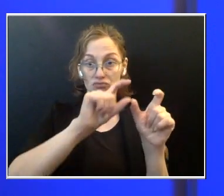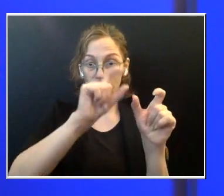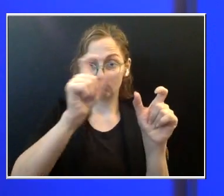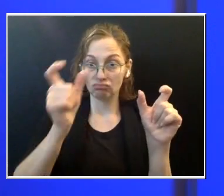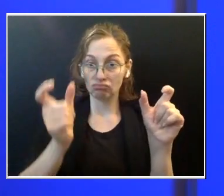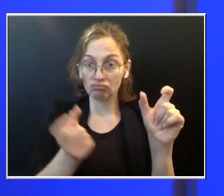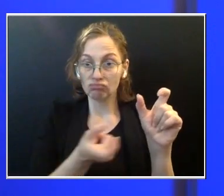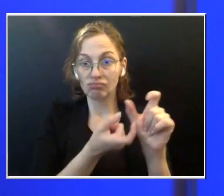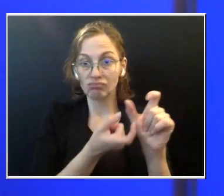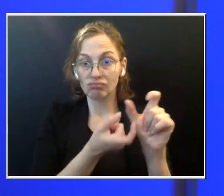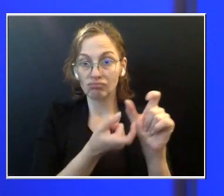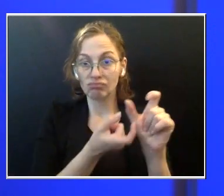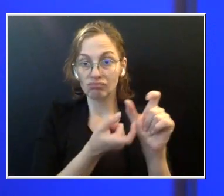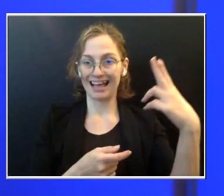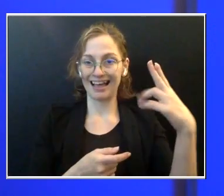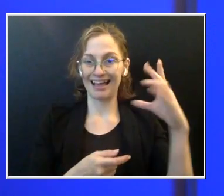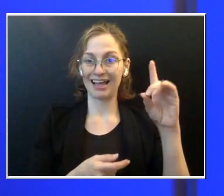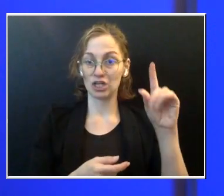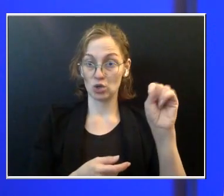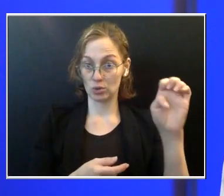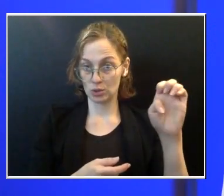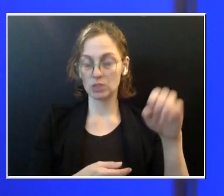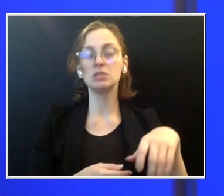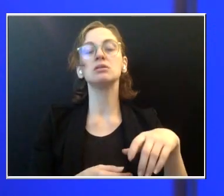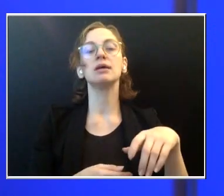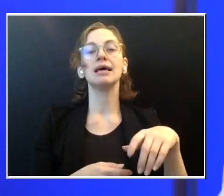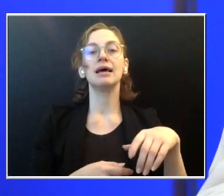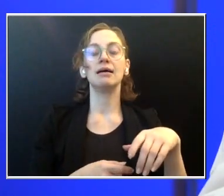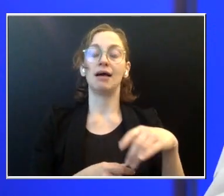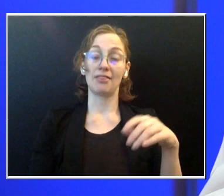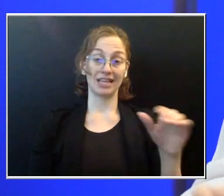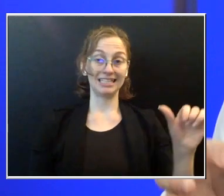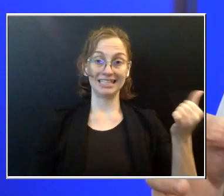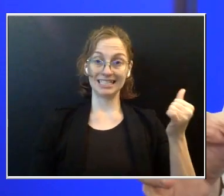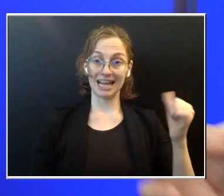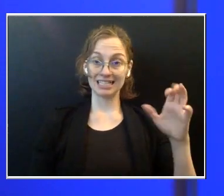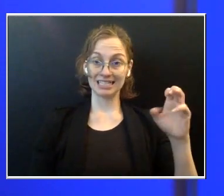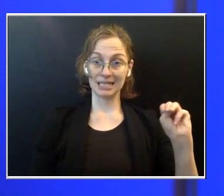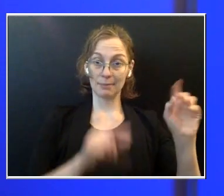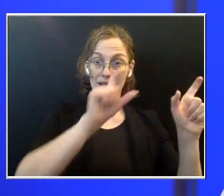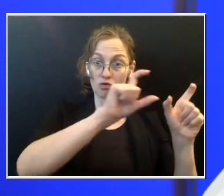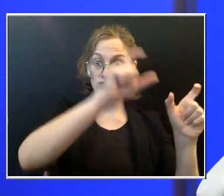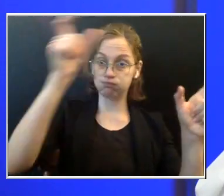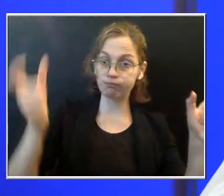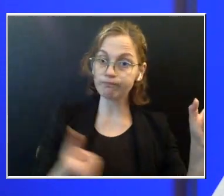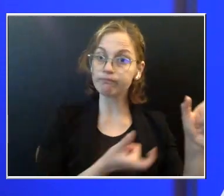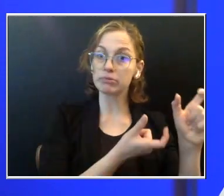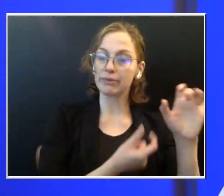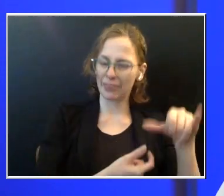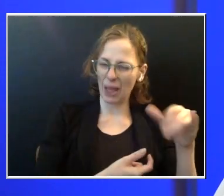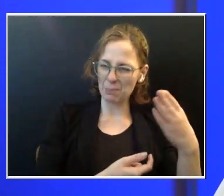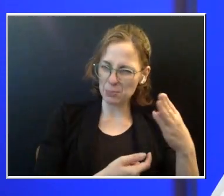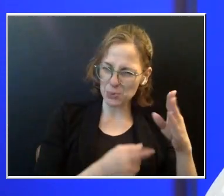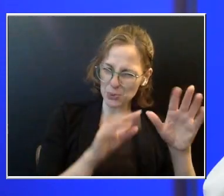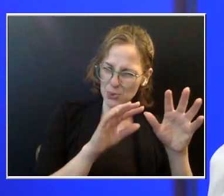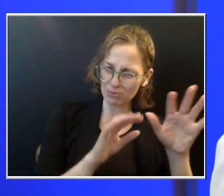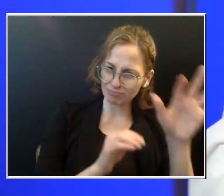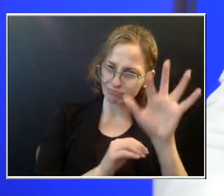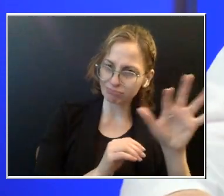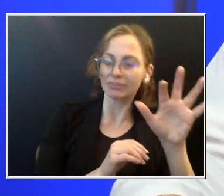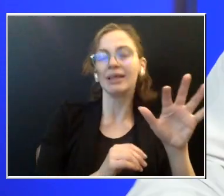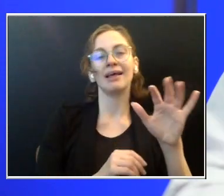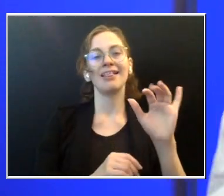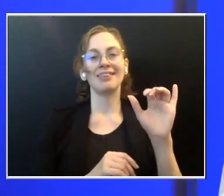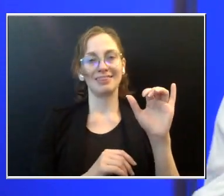blue cloud, to a lower dose of radiation, kind of assuming that the highest risk of cancer cells is close to the incision, but